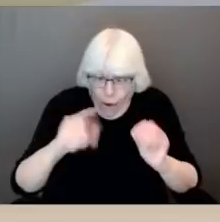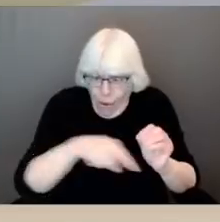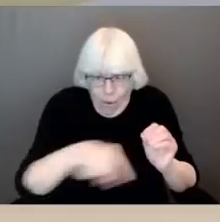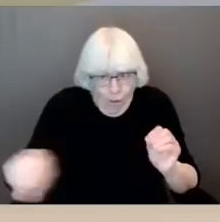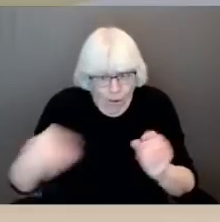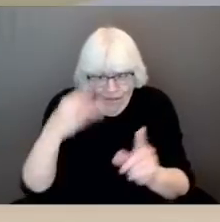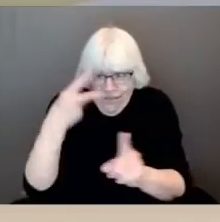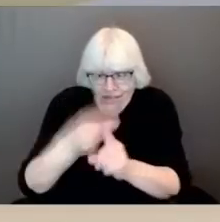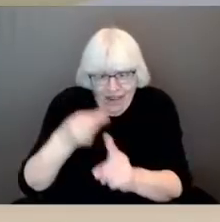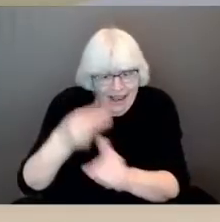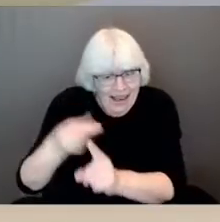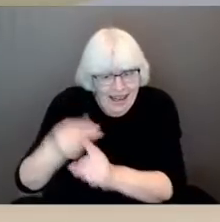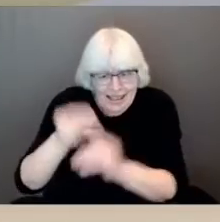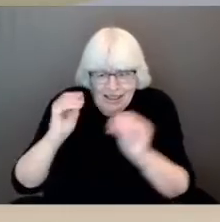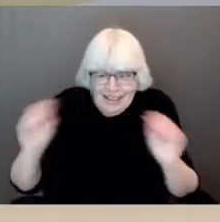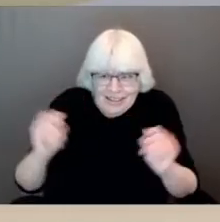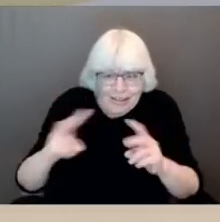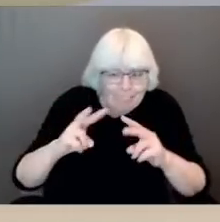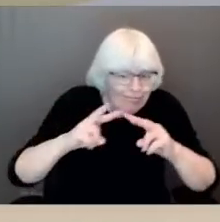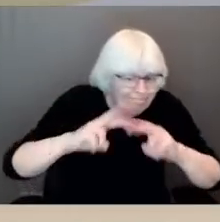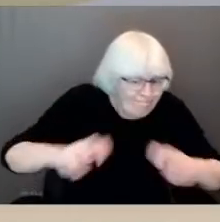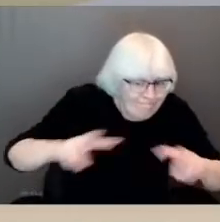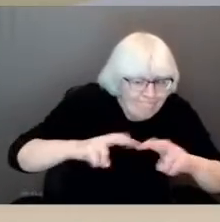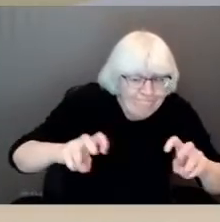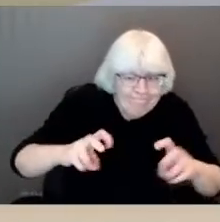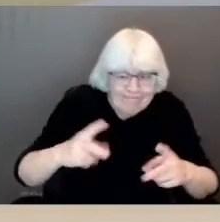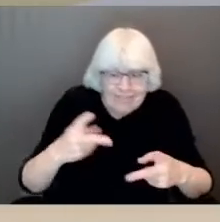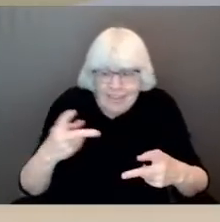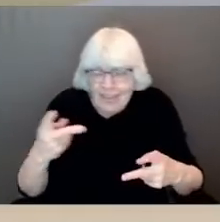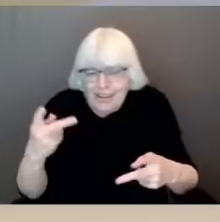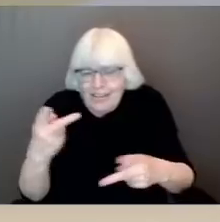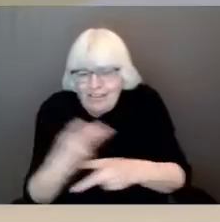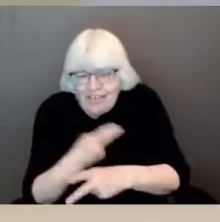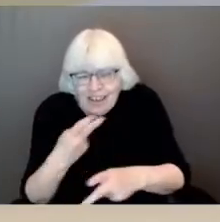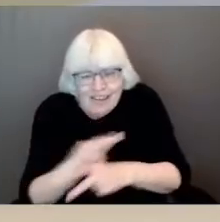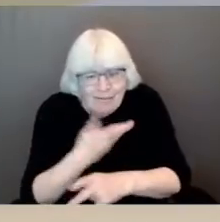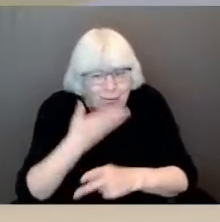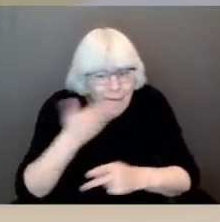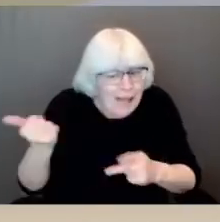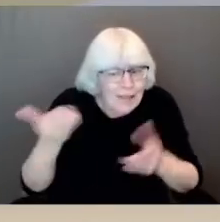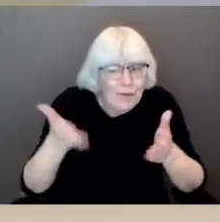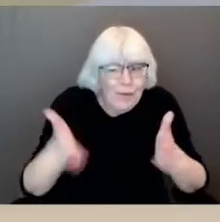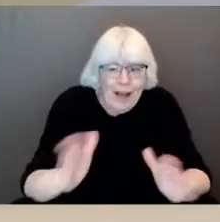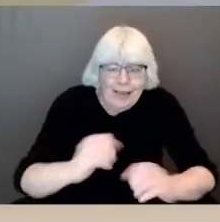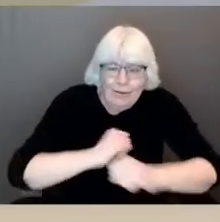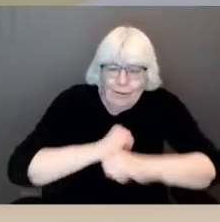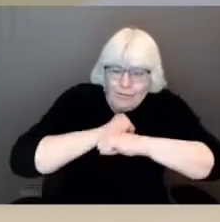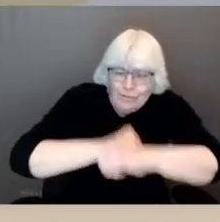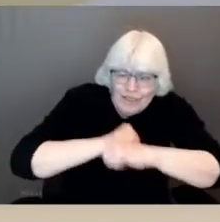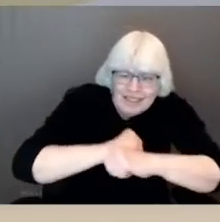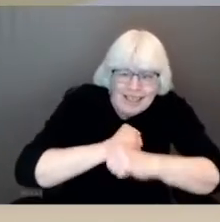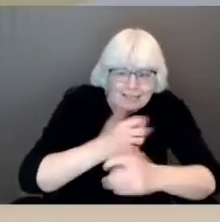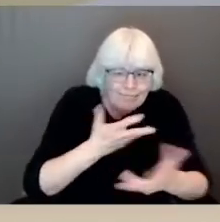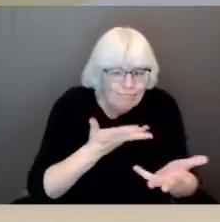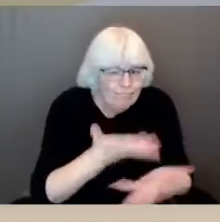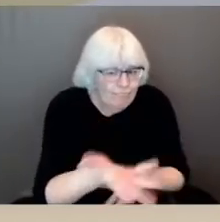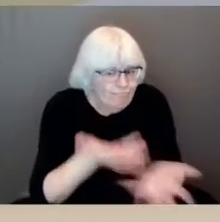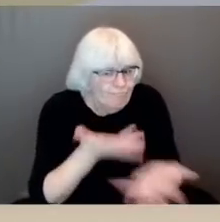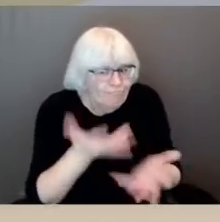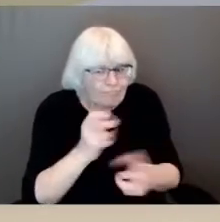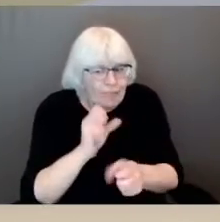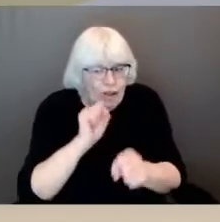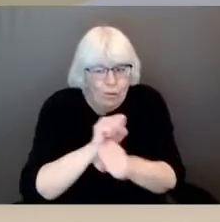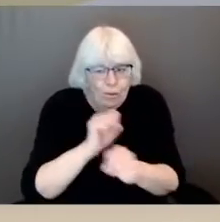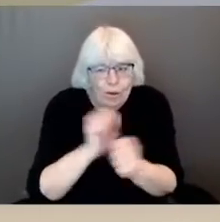asking ourselves, what more can we do to work with the Department of Education and